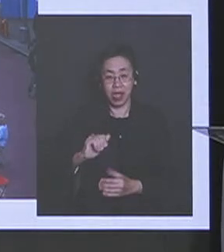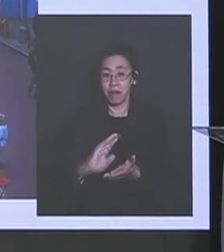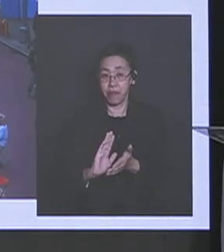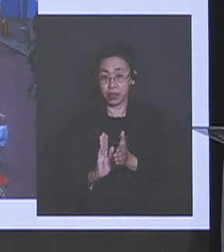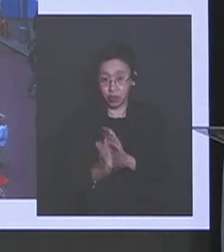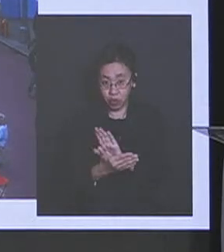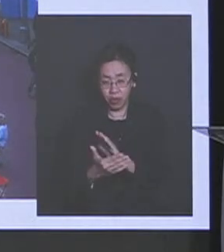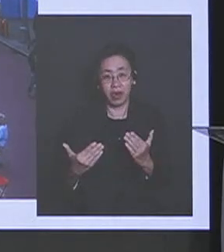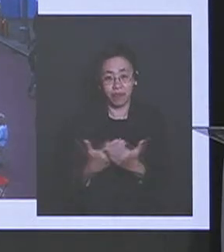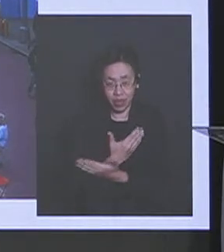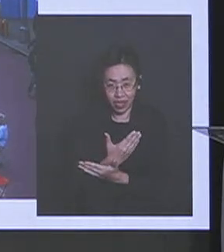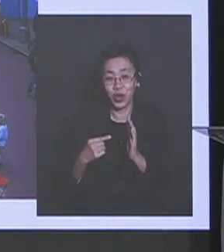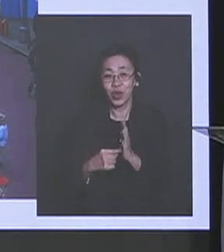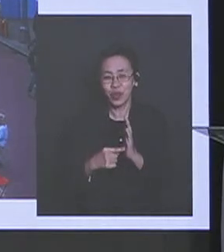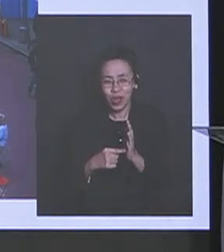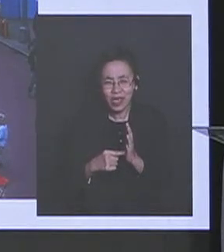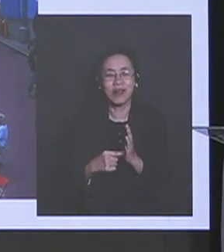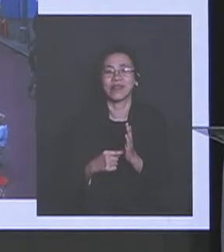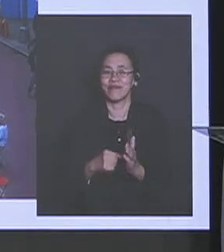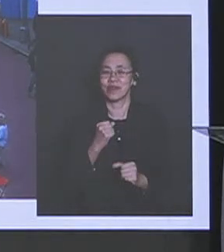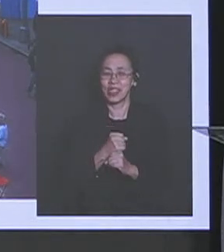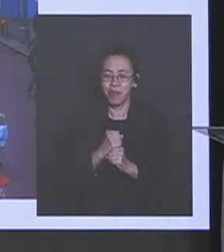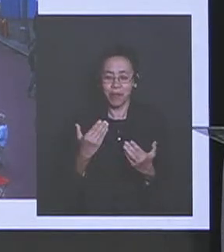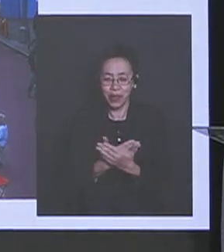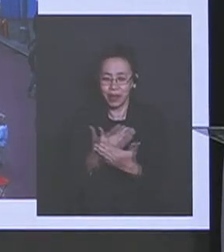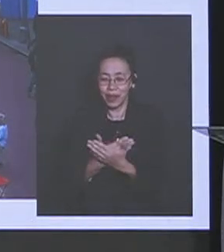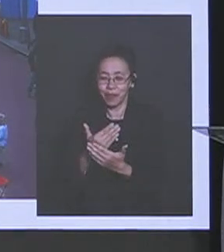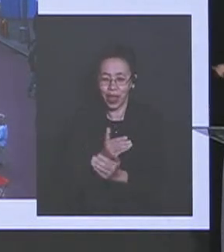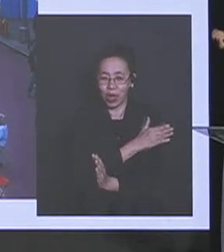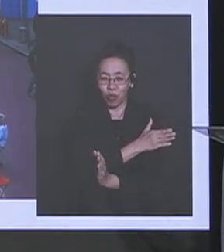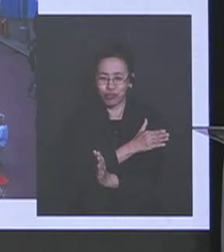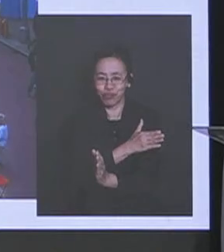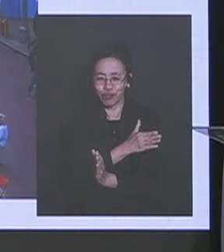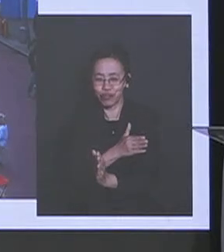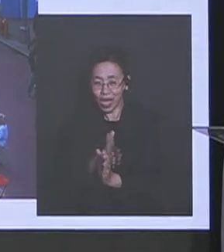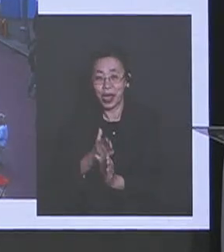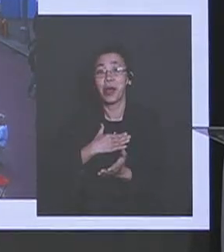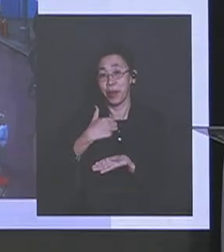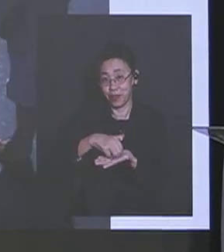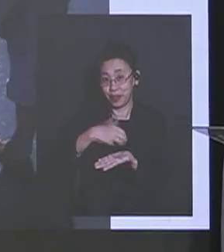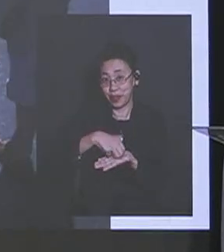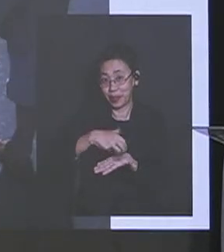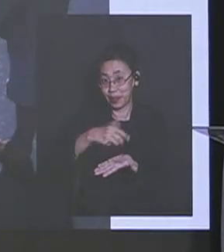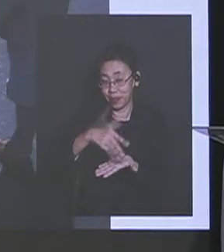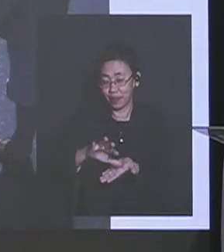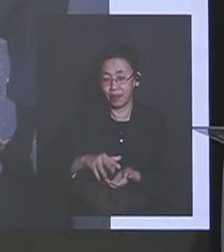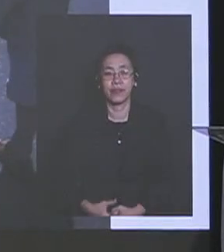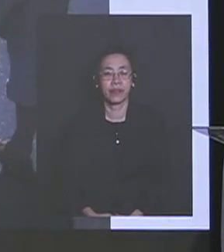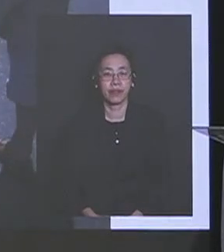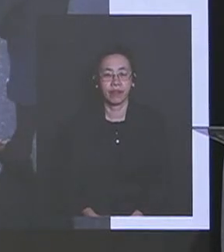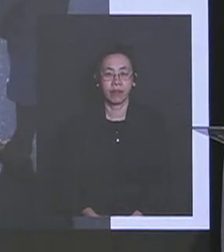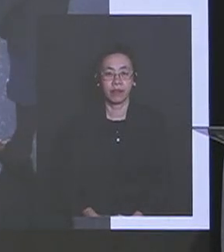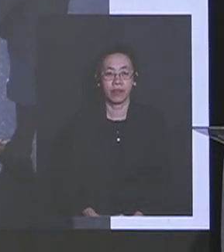with current administration. And how just putting a chair